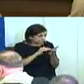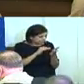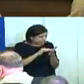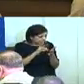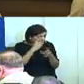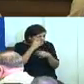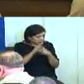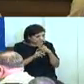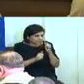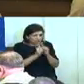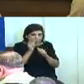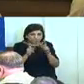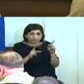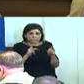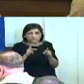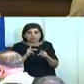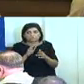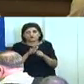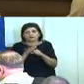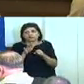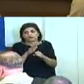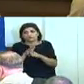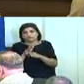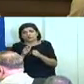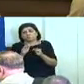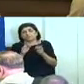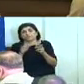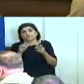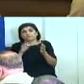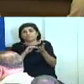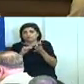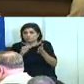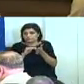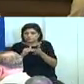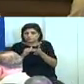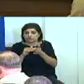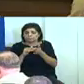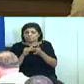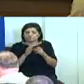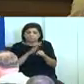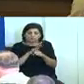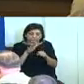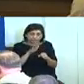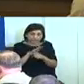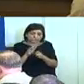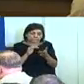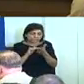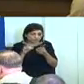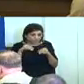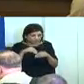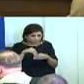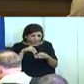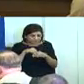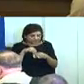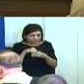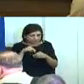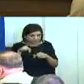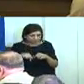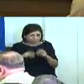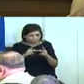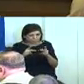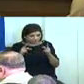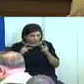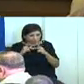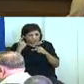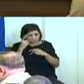for everyone. There's enough forgiveness in this place. I hear it over and over. There's enough forgiveness in this place. Enough forgiveness in